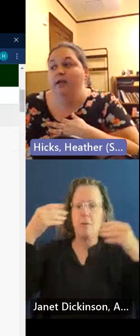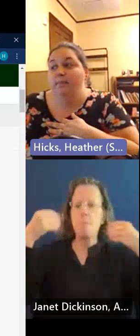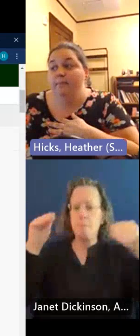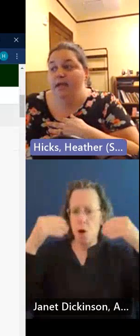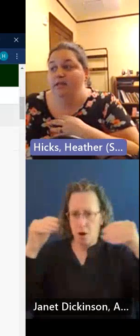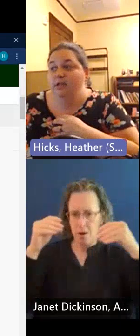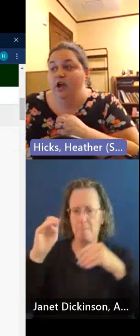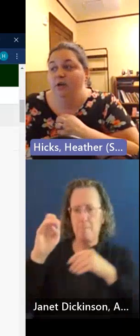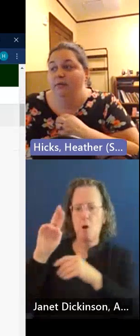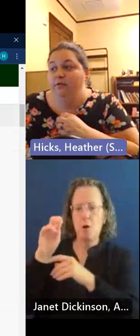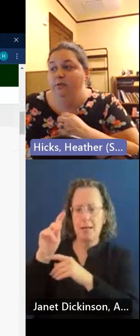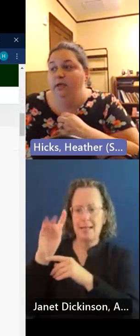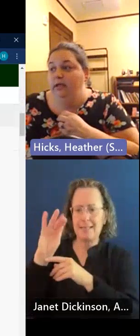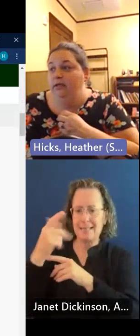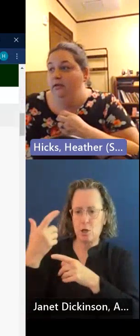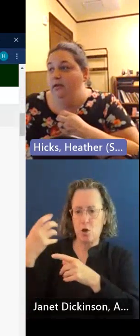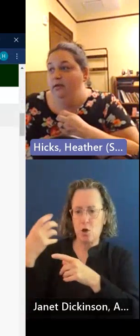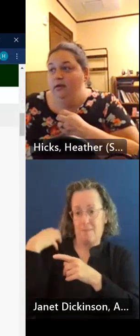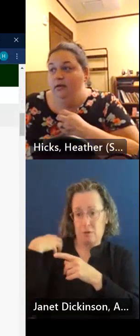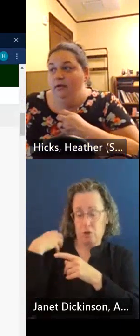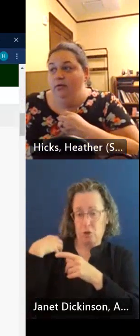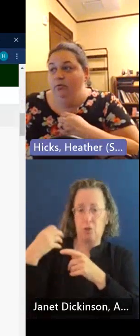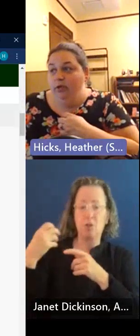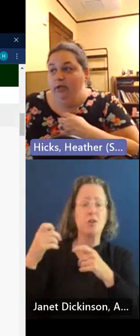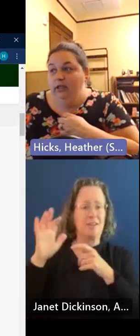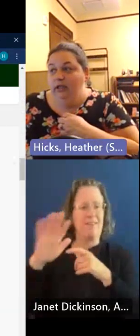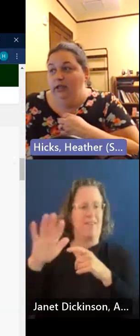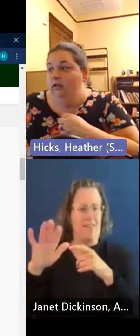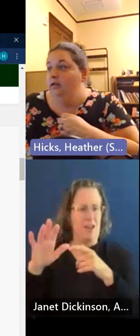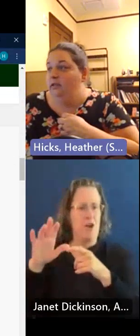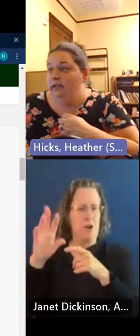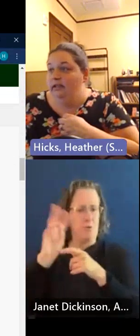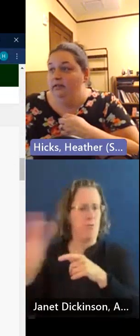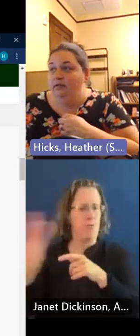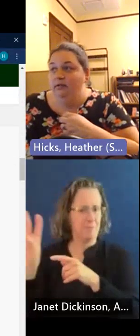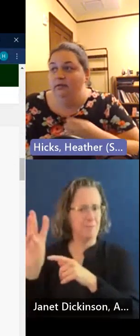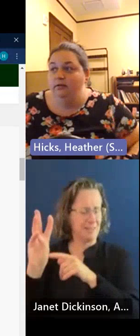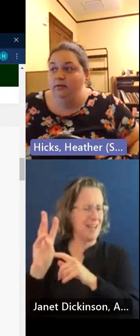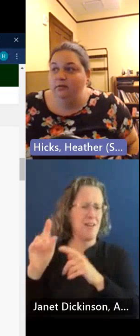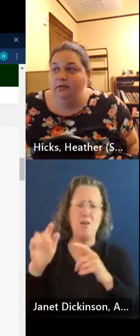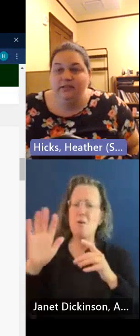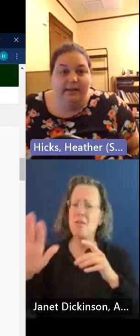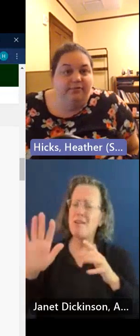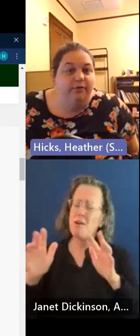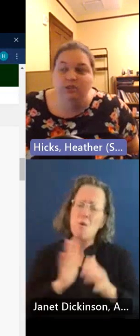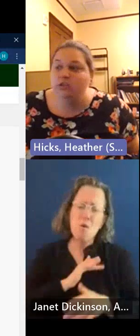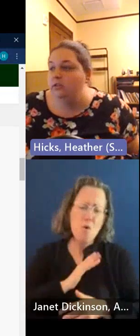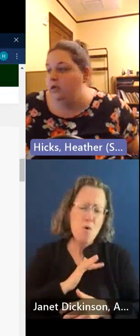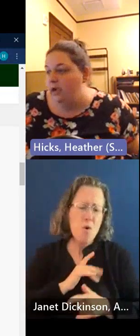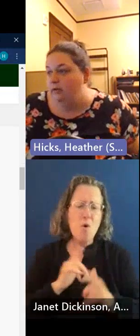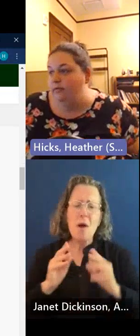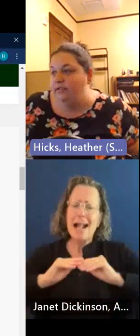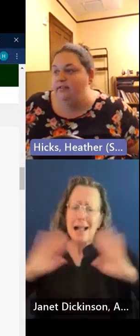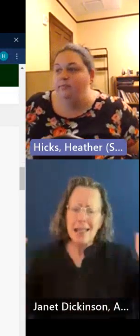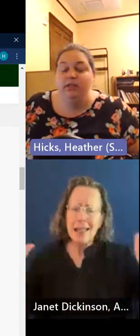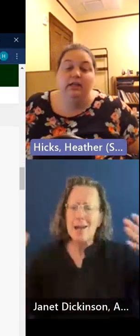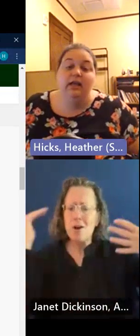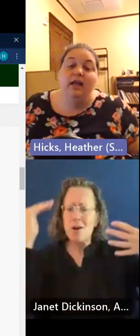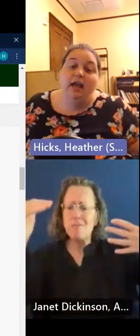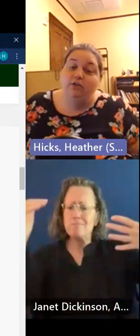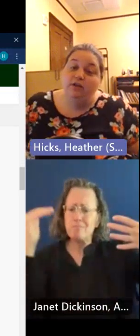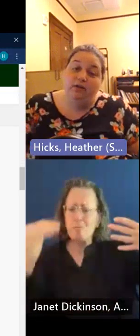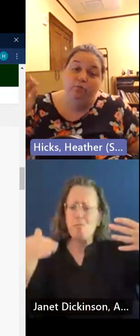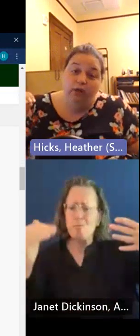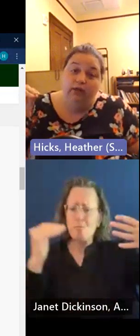have done an amazing job of doing really clear steps for each item of